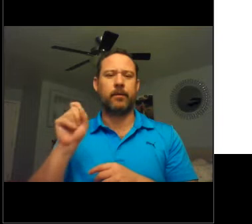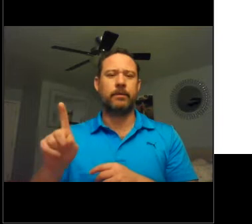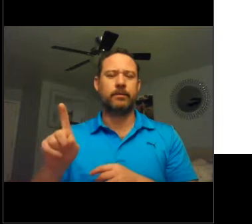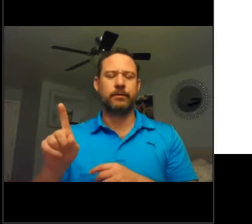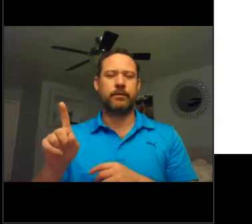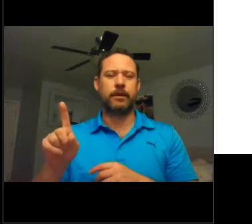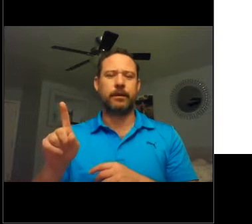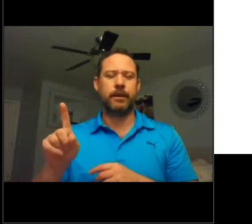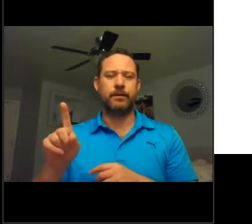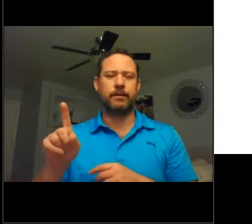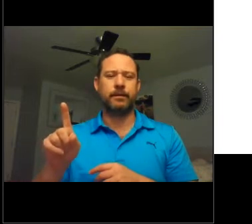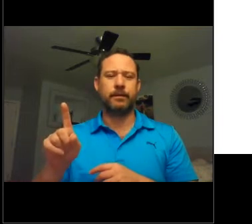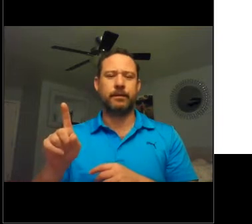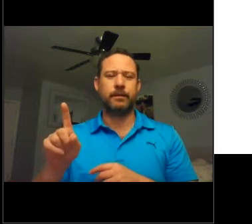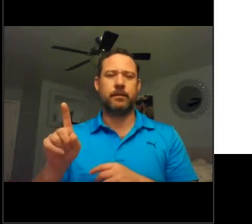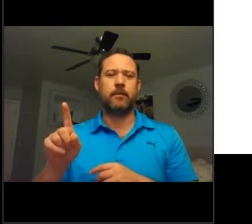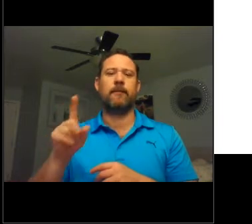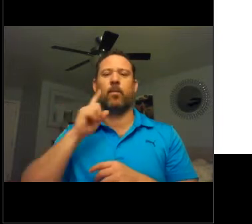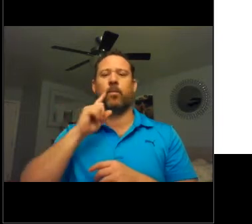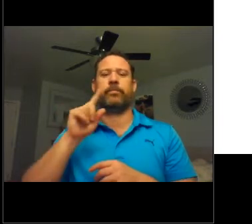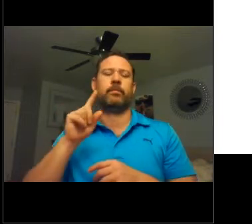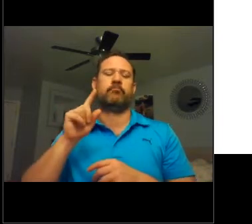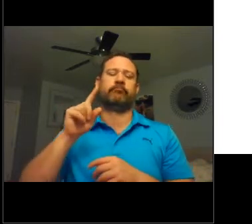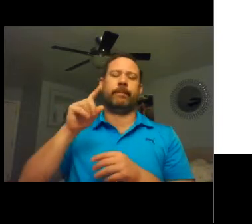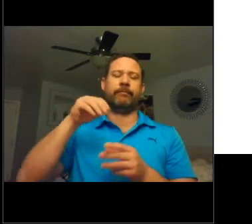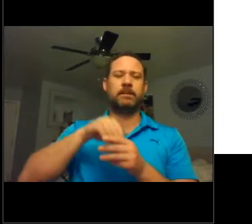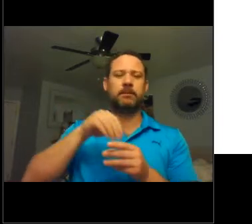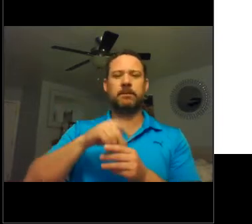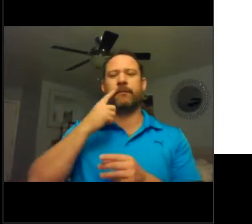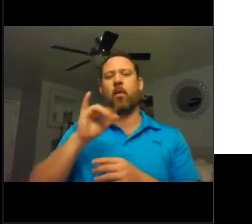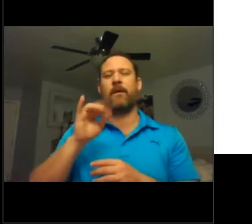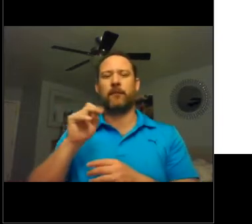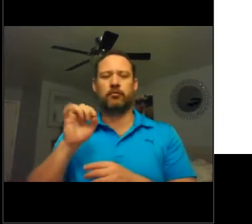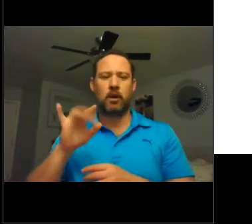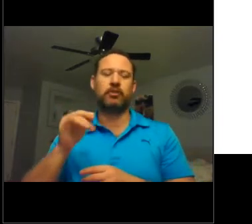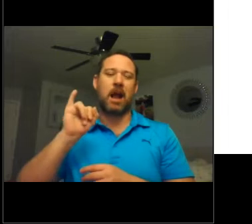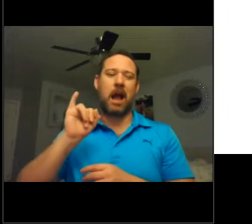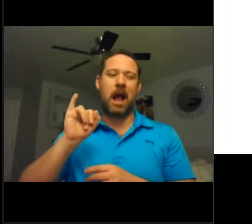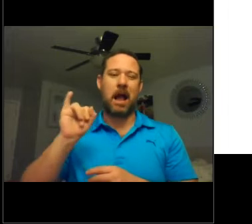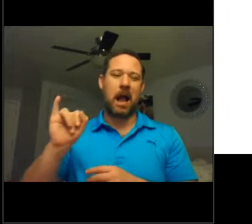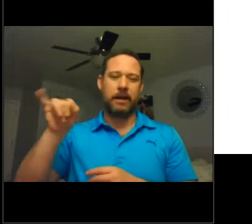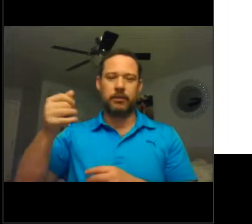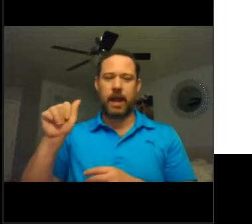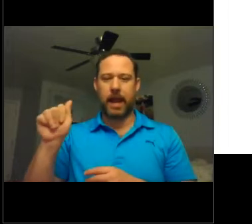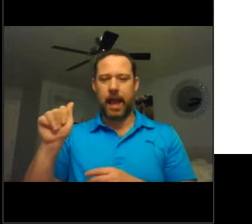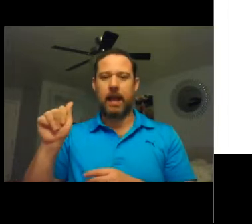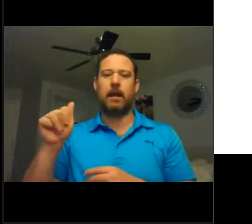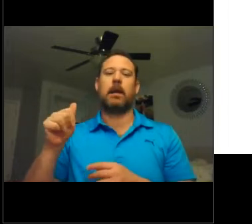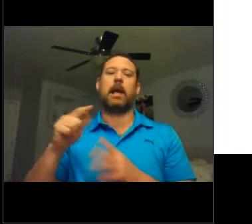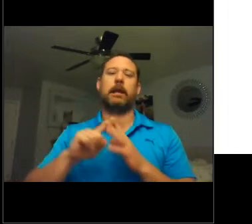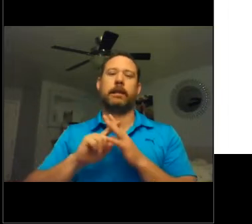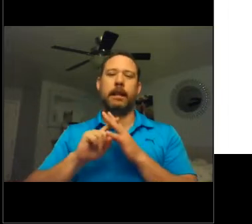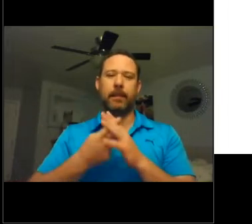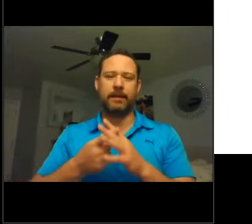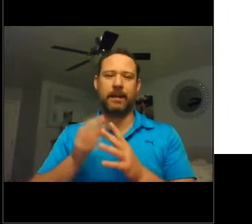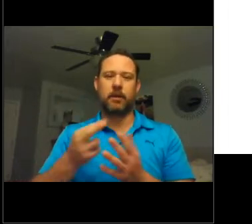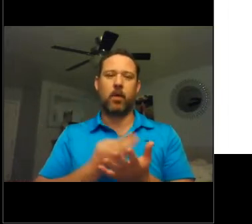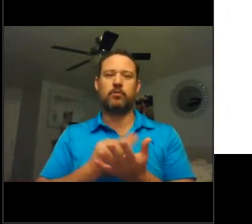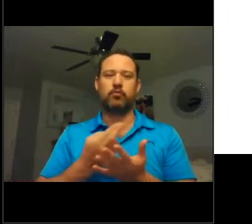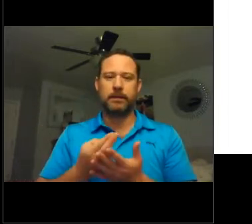interact with infrastructure investments such as what we're calling IIJA and the implementation of those resources,